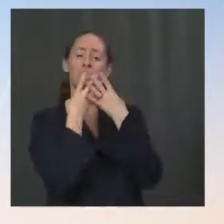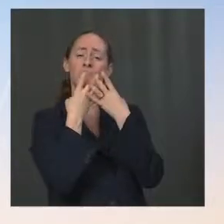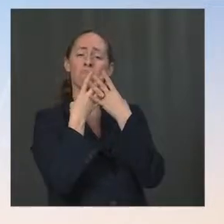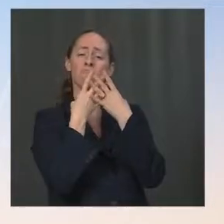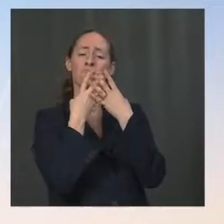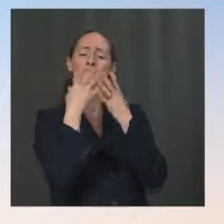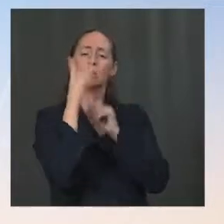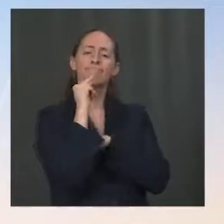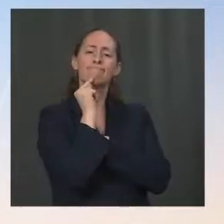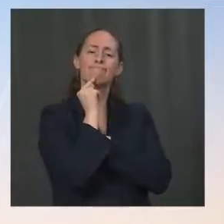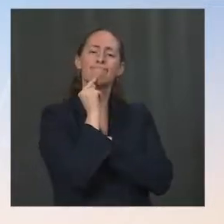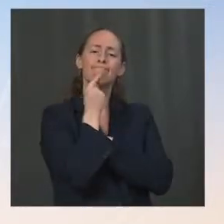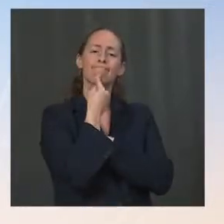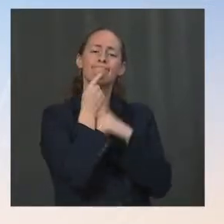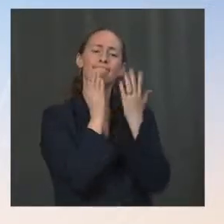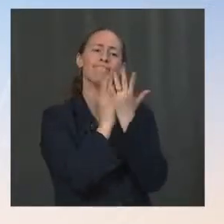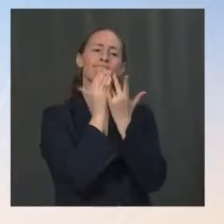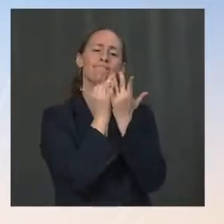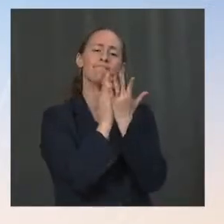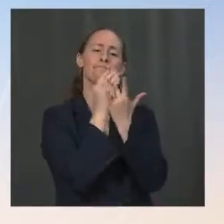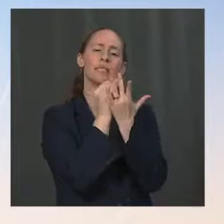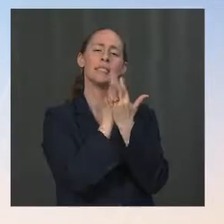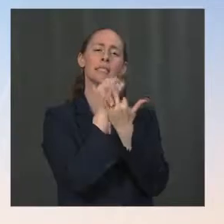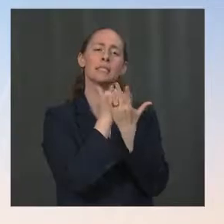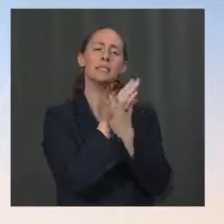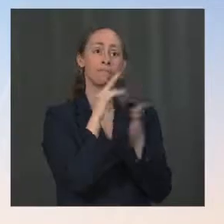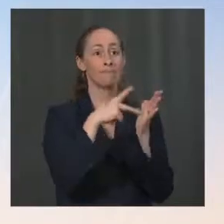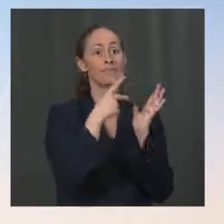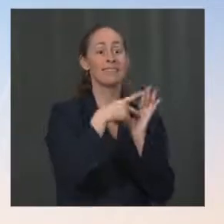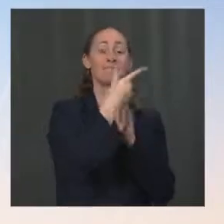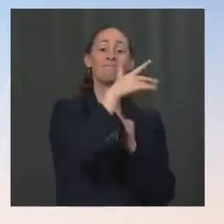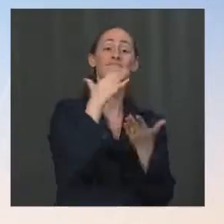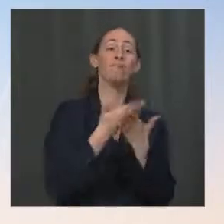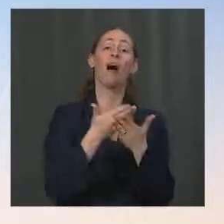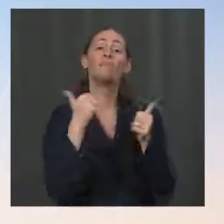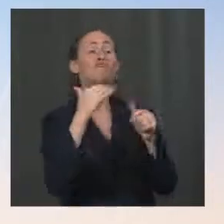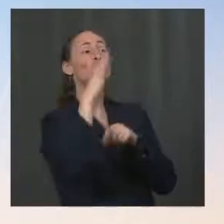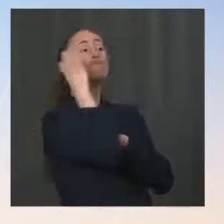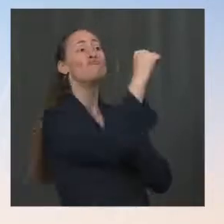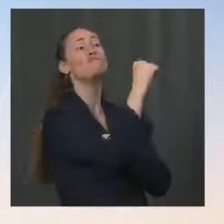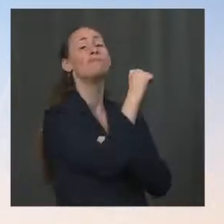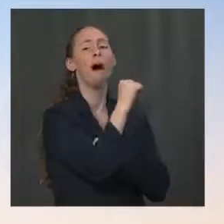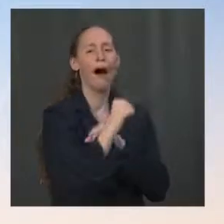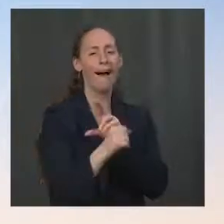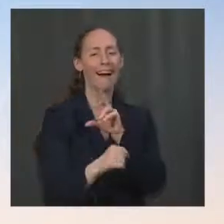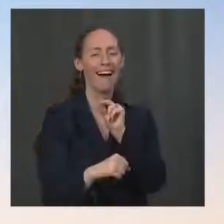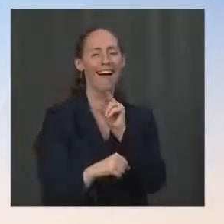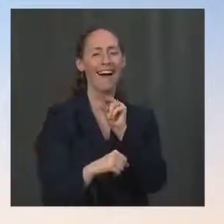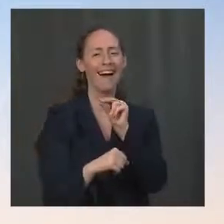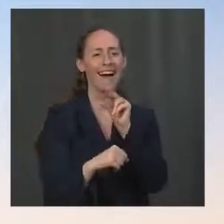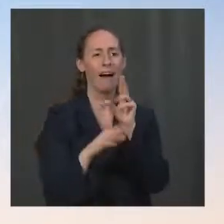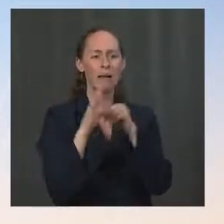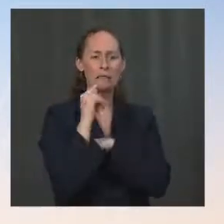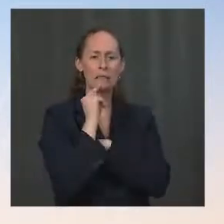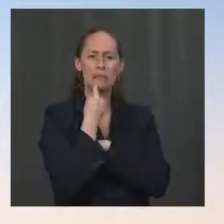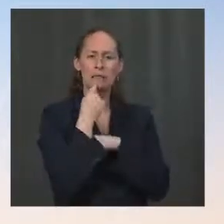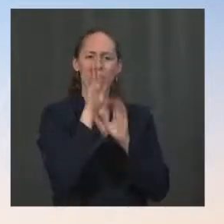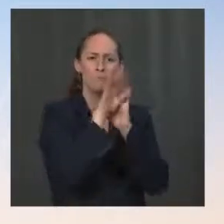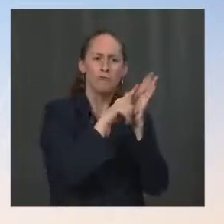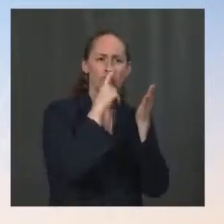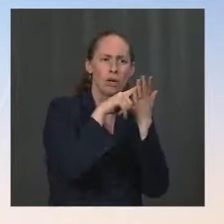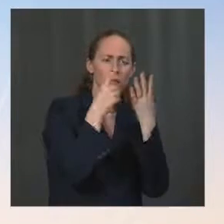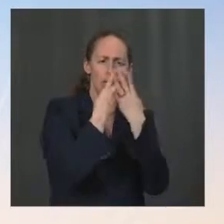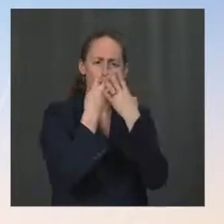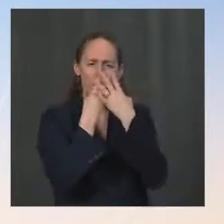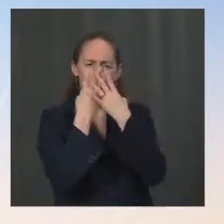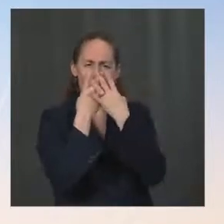vetted before they come, they go through a background check before they come, we implement multiple layers of checks,